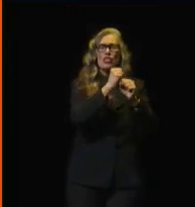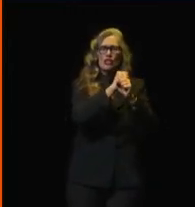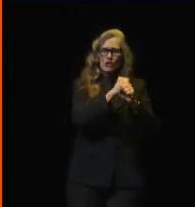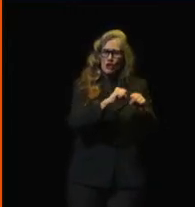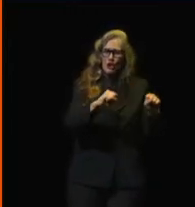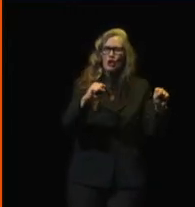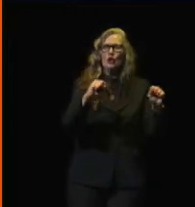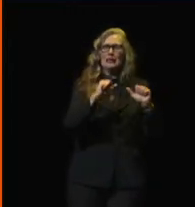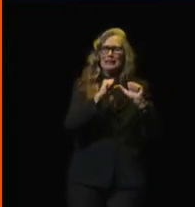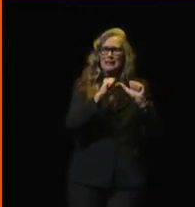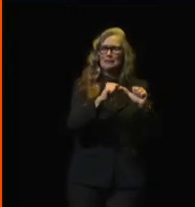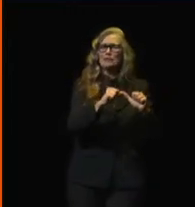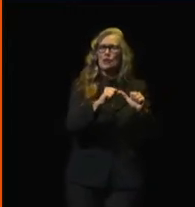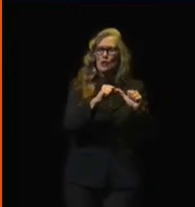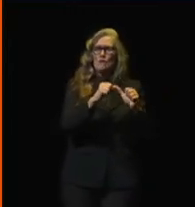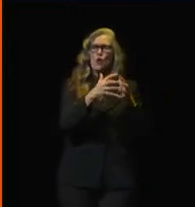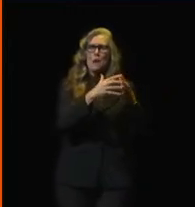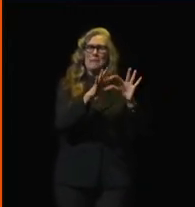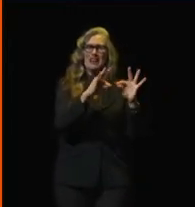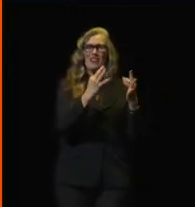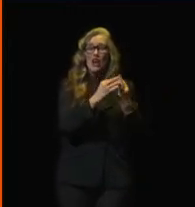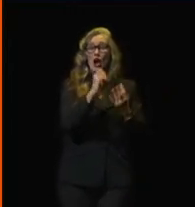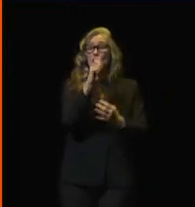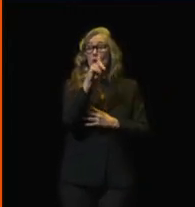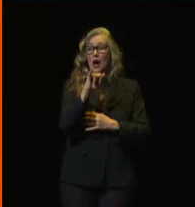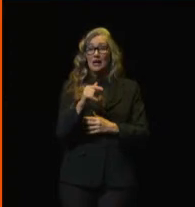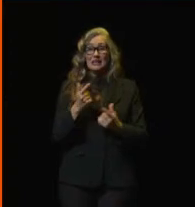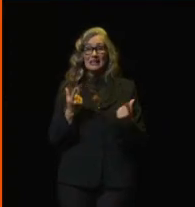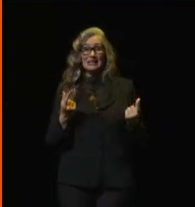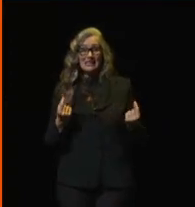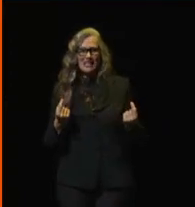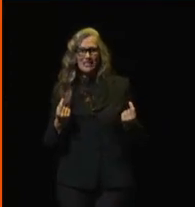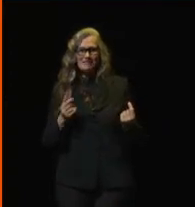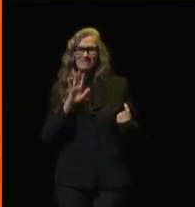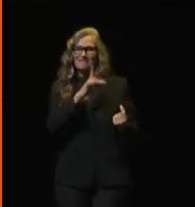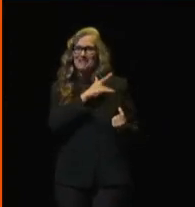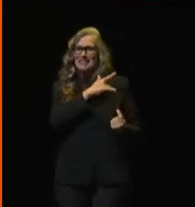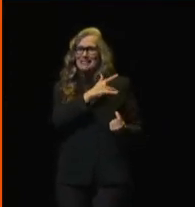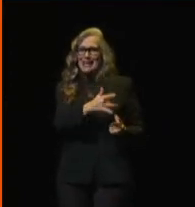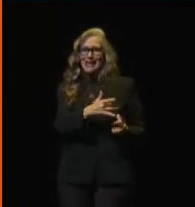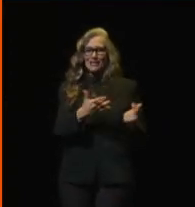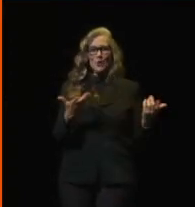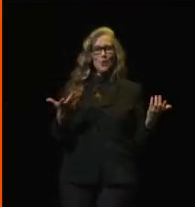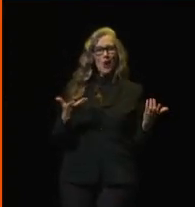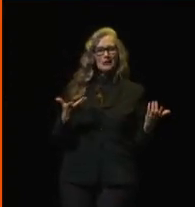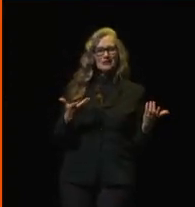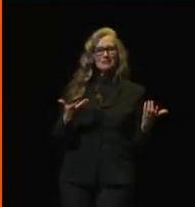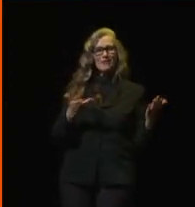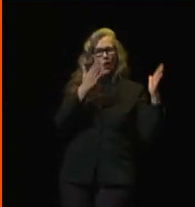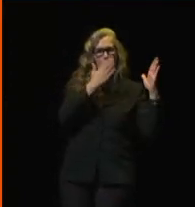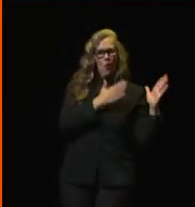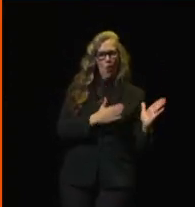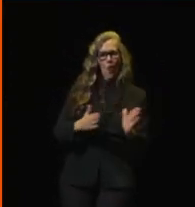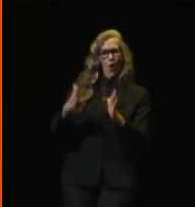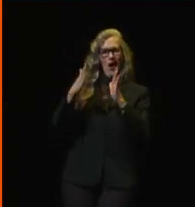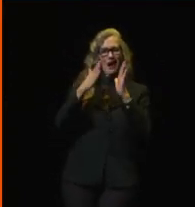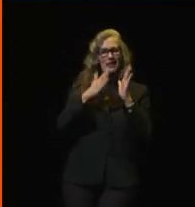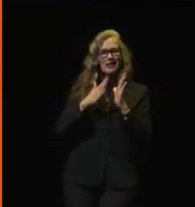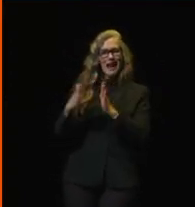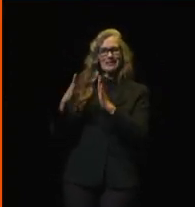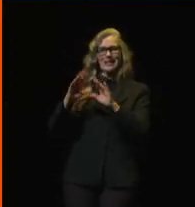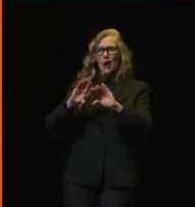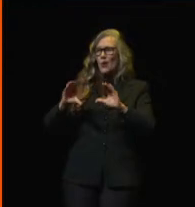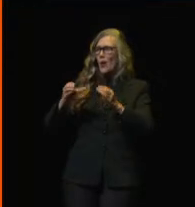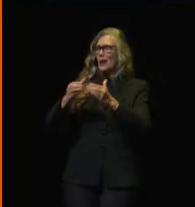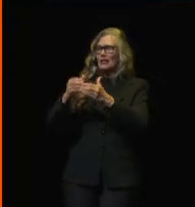Ady did what Ady does. He organized. He built a coalition of workers and activists and economists